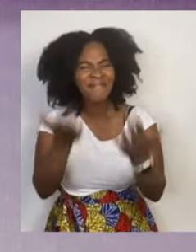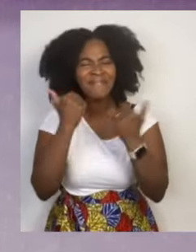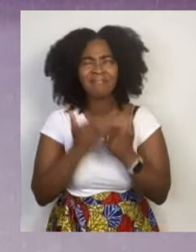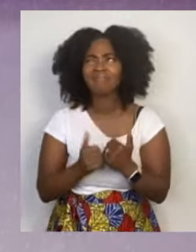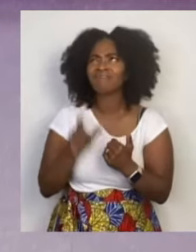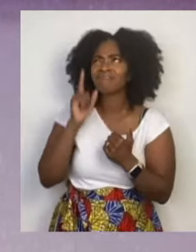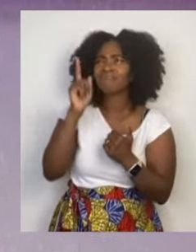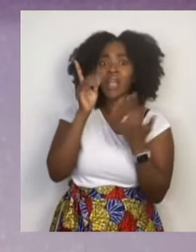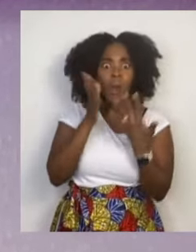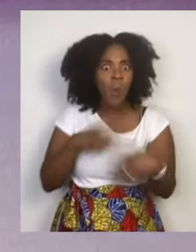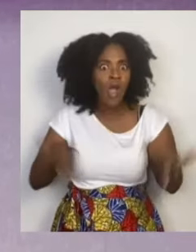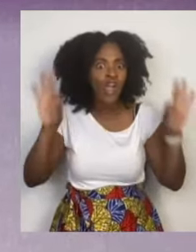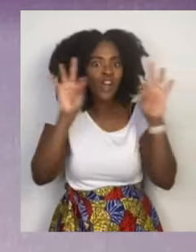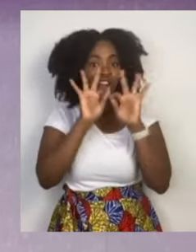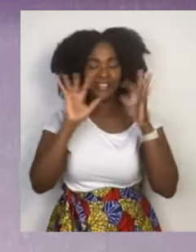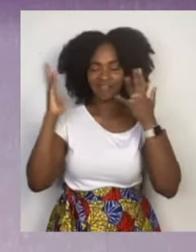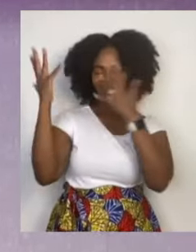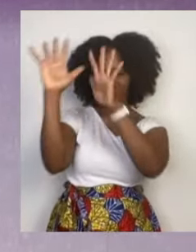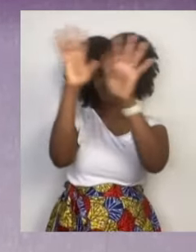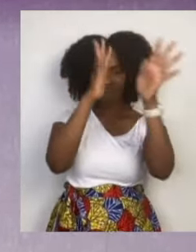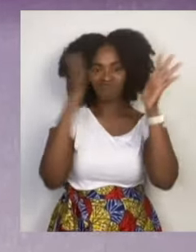be praised.